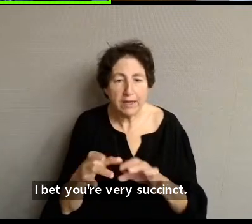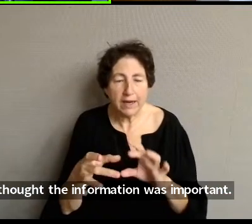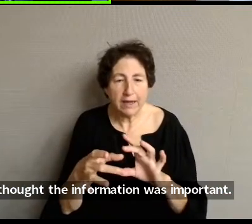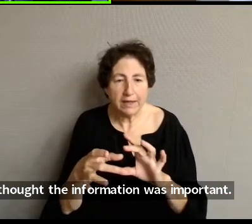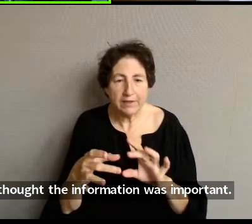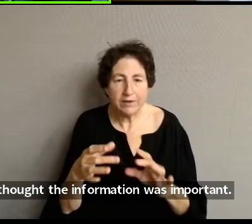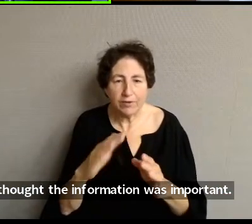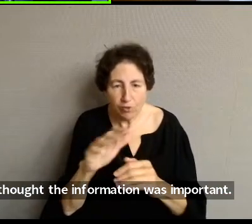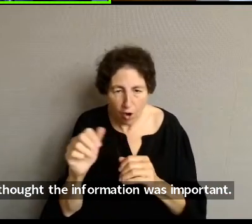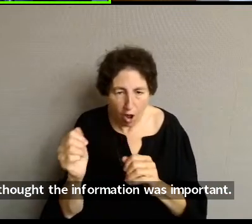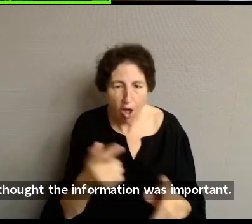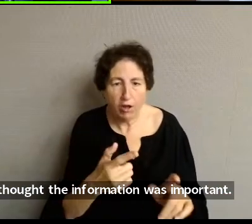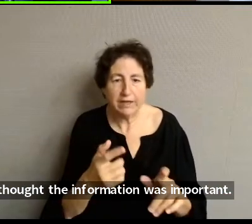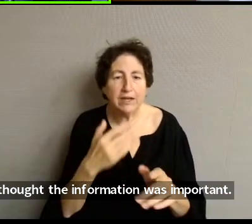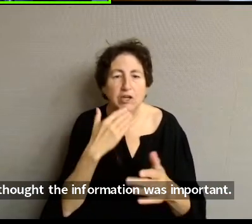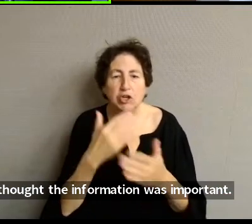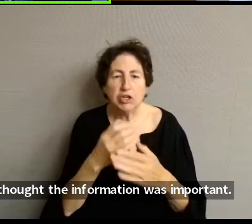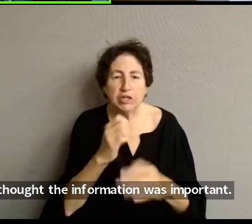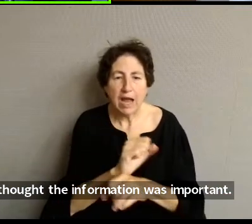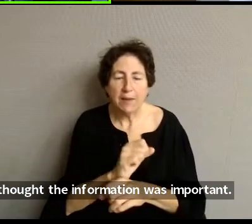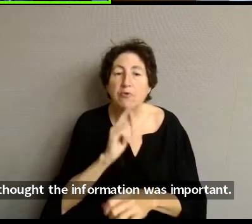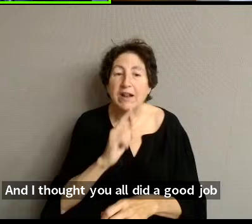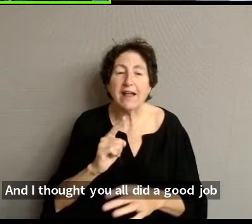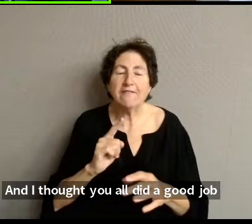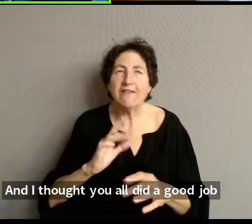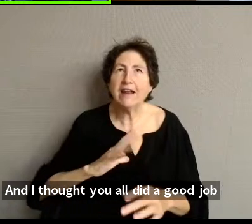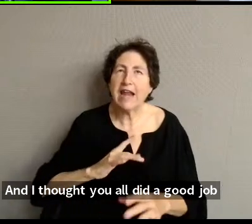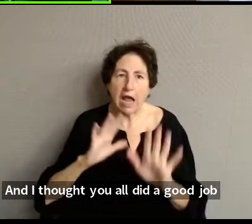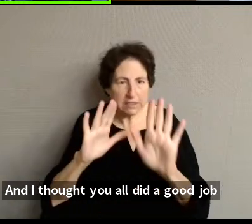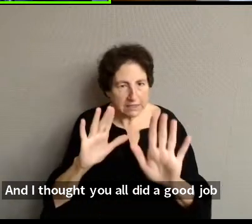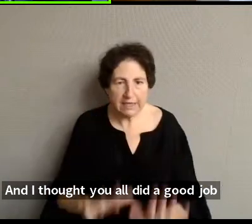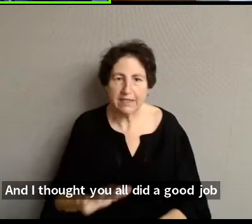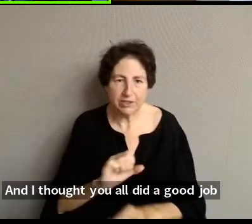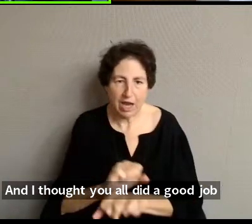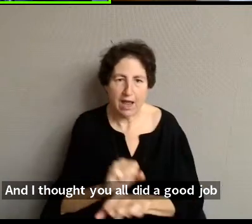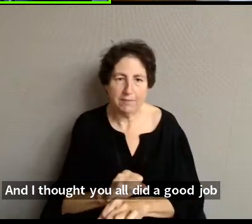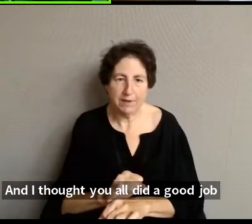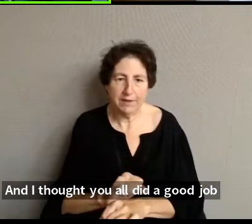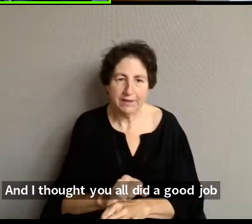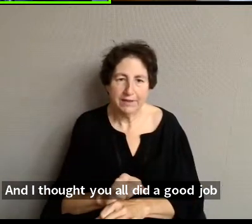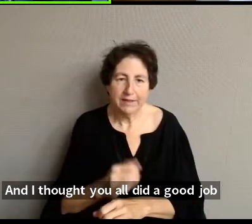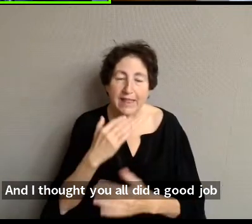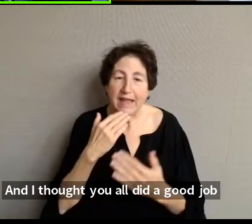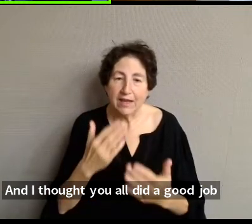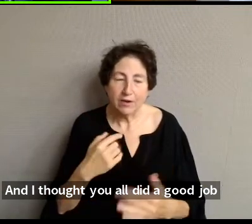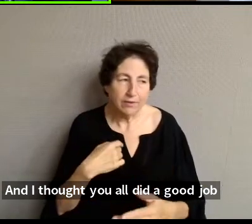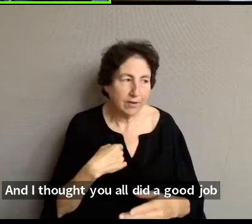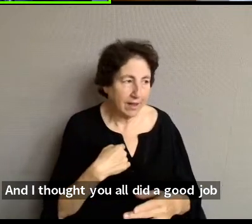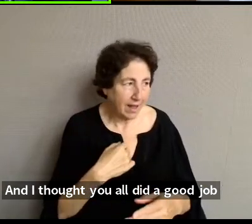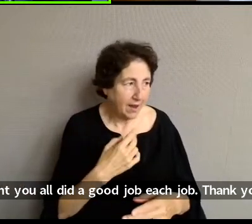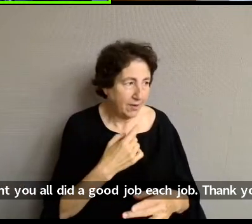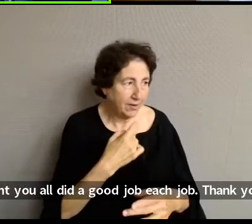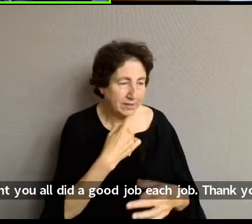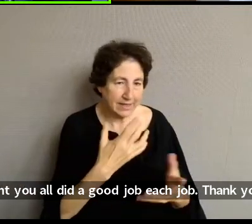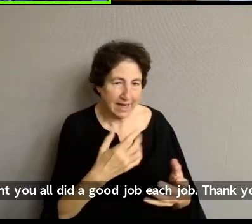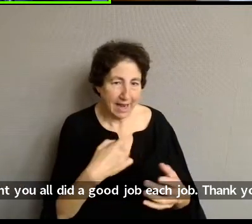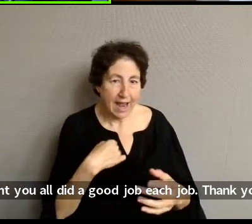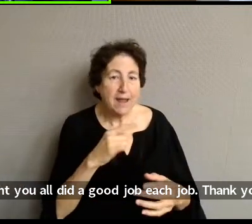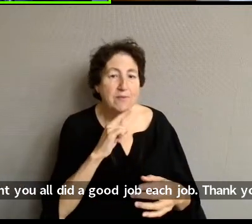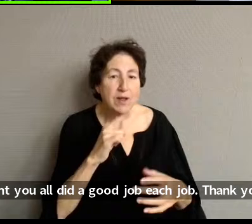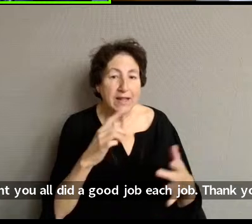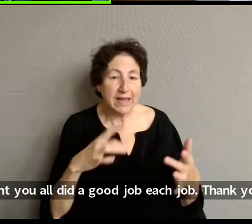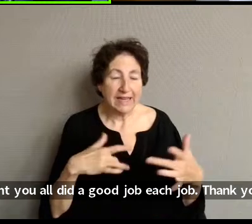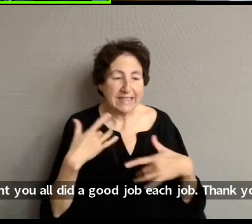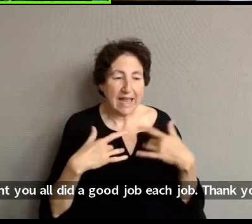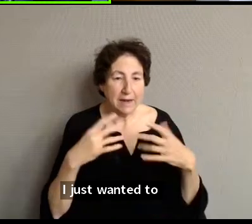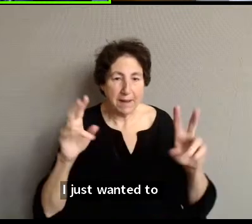did a good job. In fact, a fantastic job. Thank you. Thank you. I just want to say, like, I'm really excited about the Ask Emma.